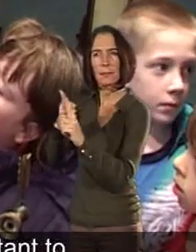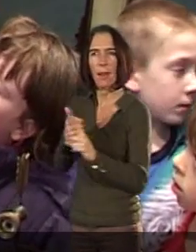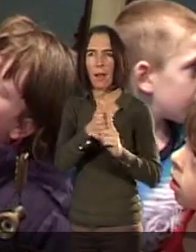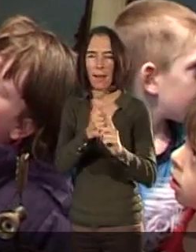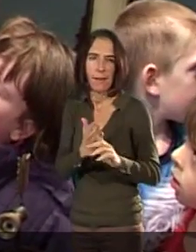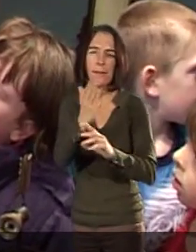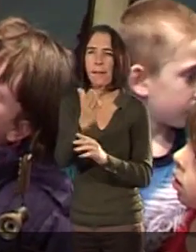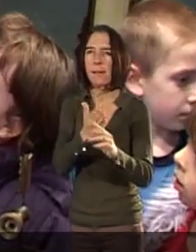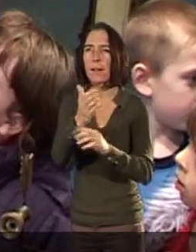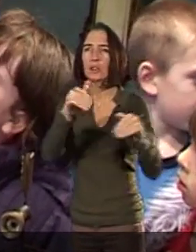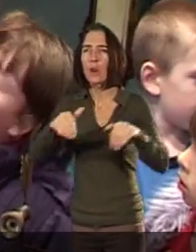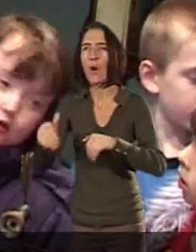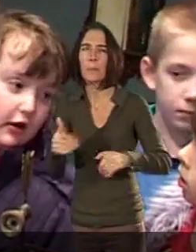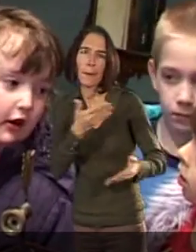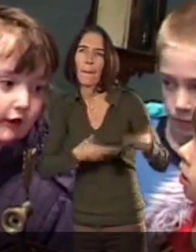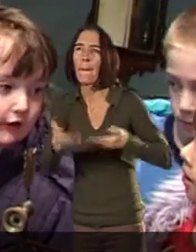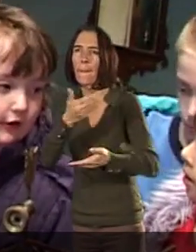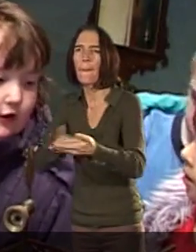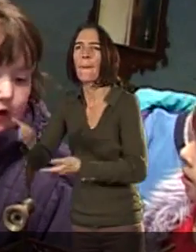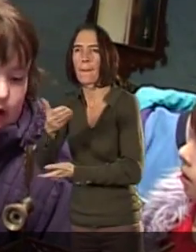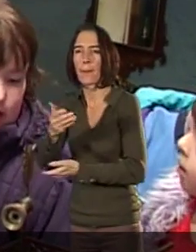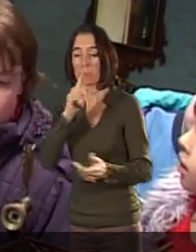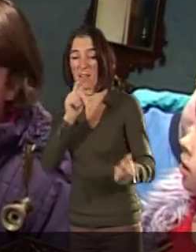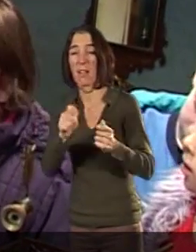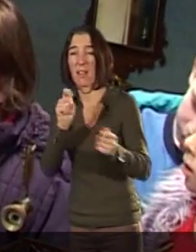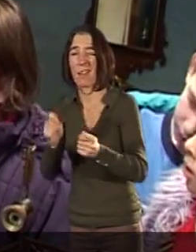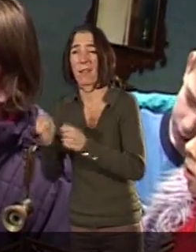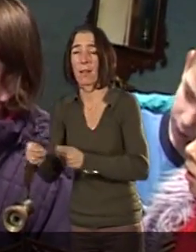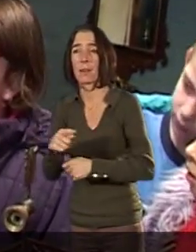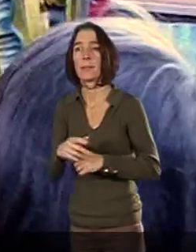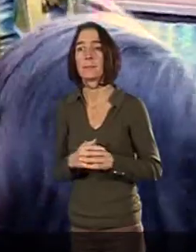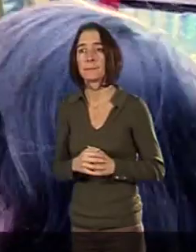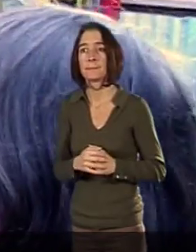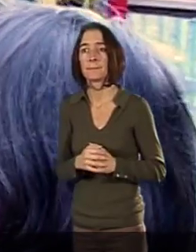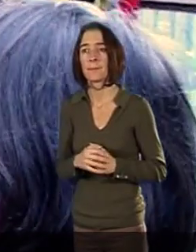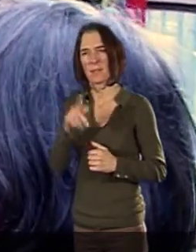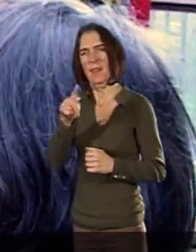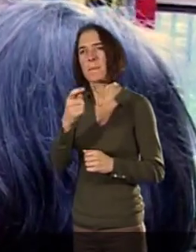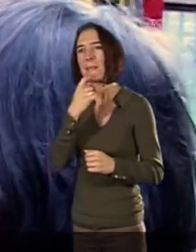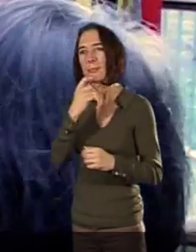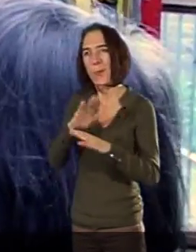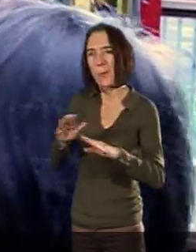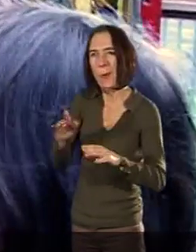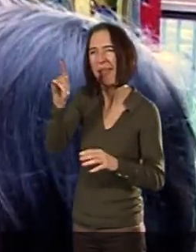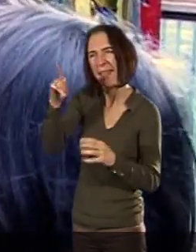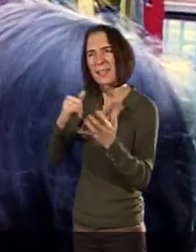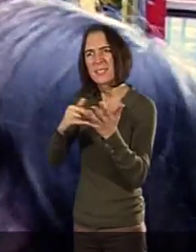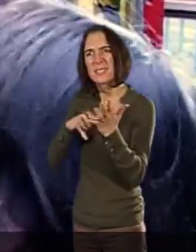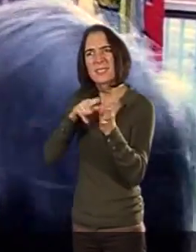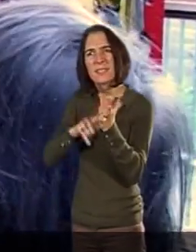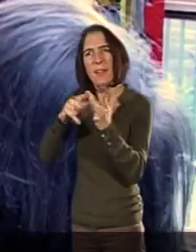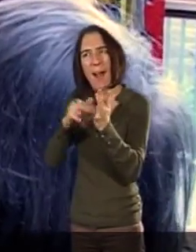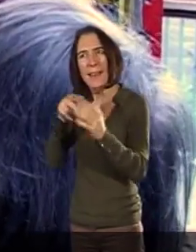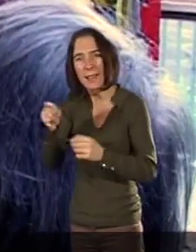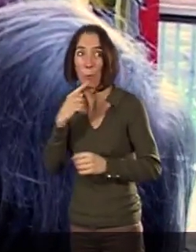with the shop owner are reasonable adjustments. Glass? No, it's not glass, it's metal. That's Stalin.